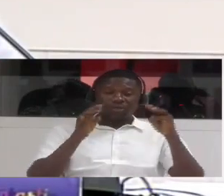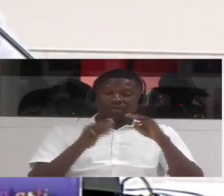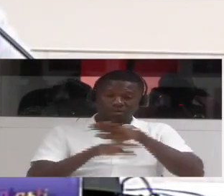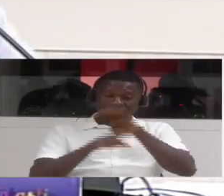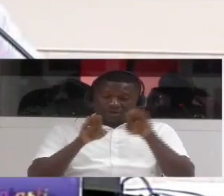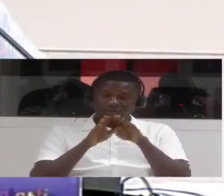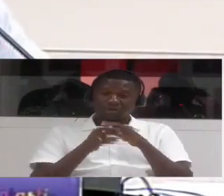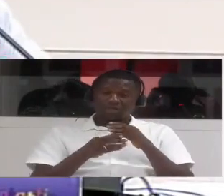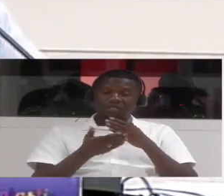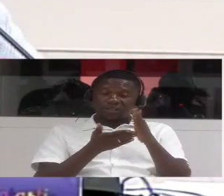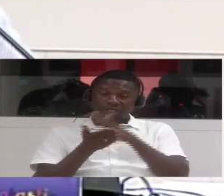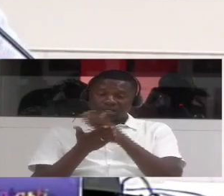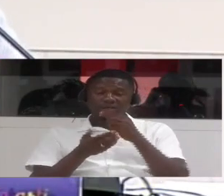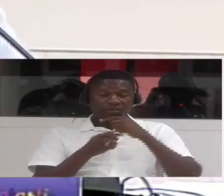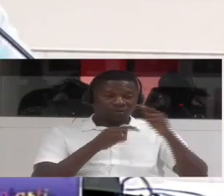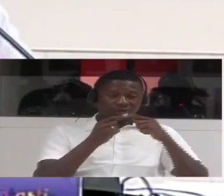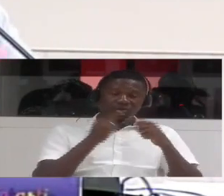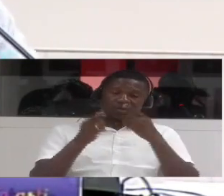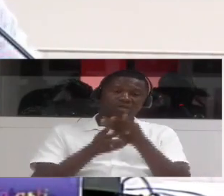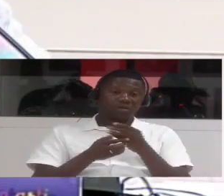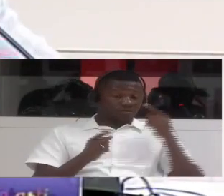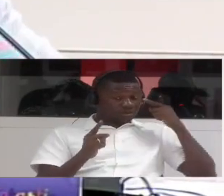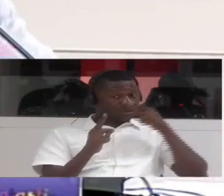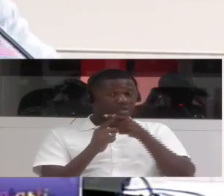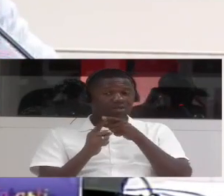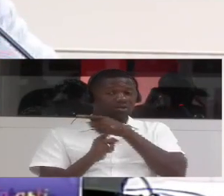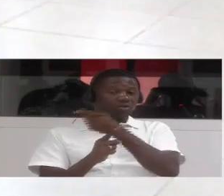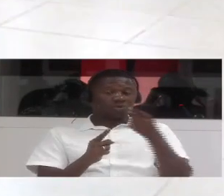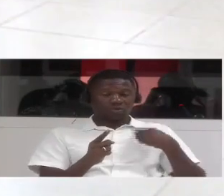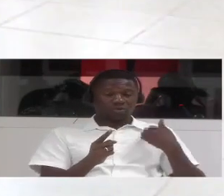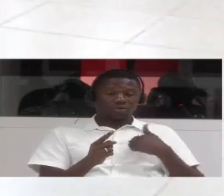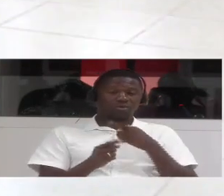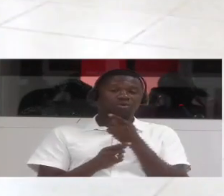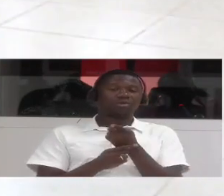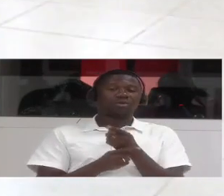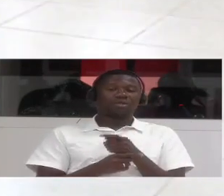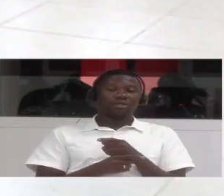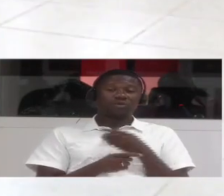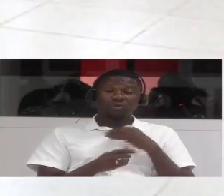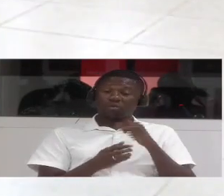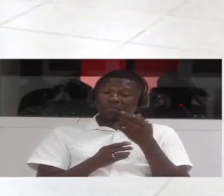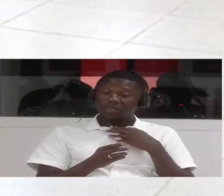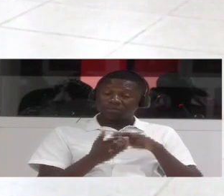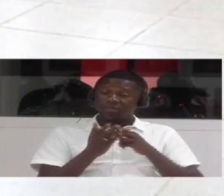information there. So it was targeting also those people. So it was quite stifling. It was.